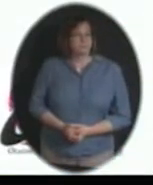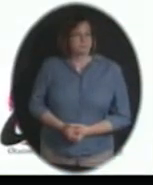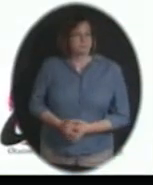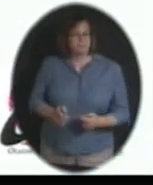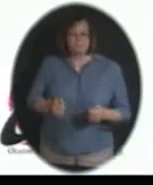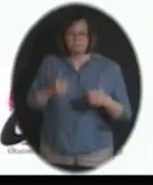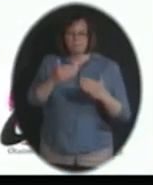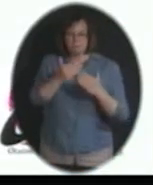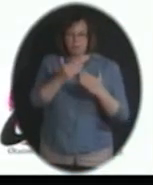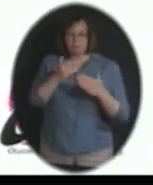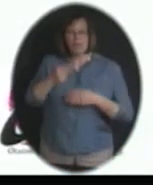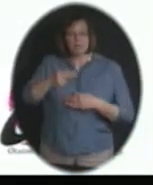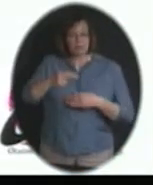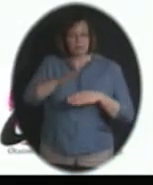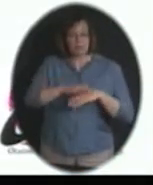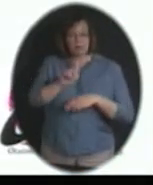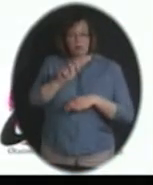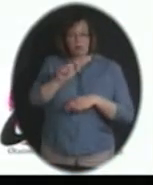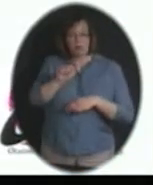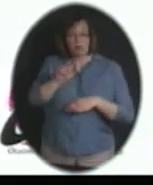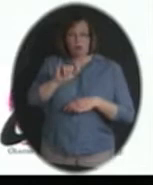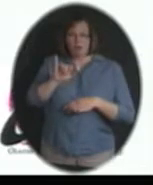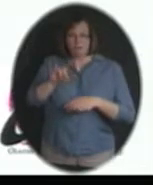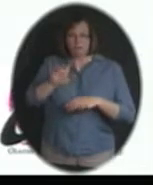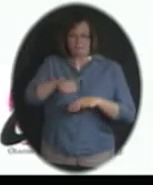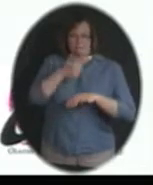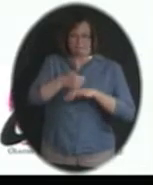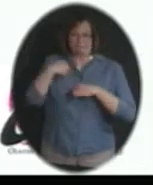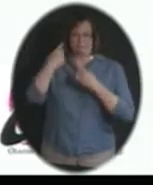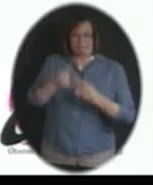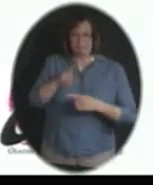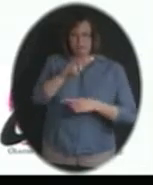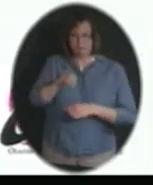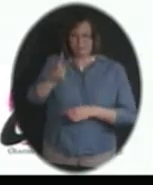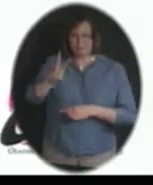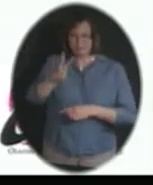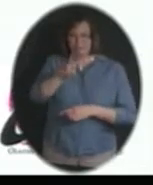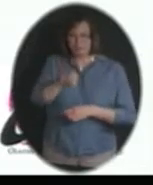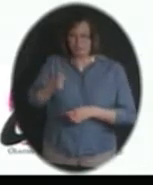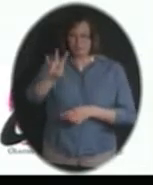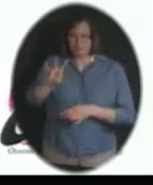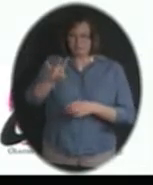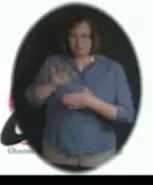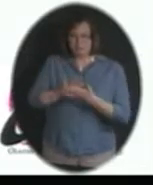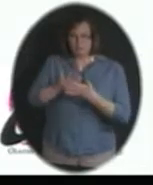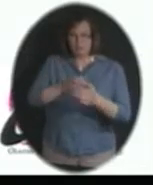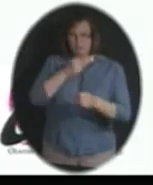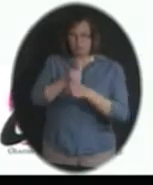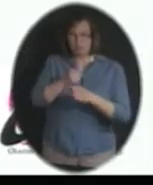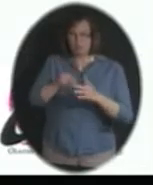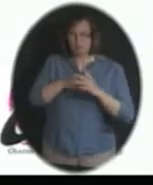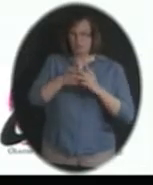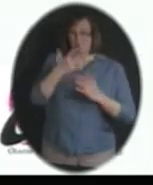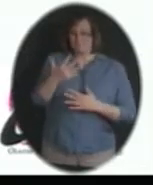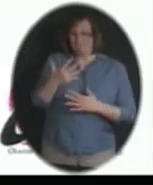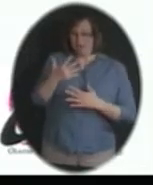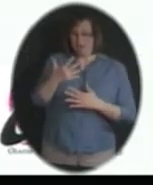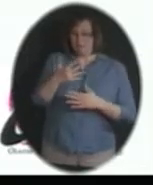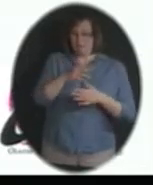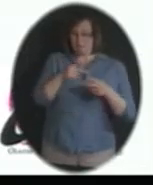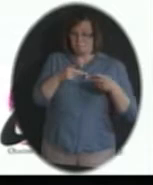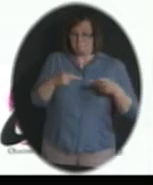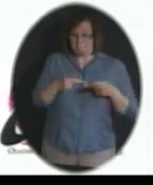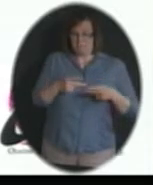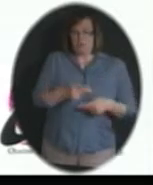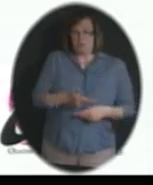Quick history lesson on Avid. We've had it in place since the 2006-07 school year. We started at 5 sites, 3 of the high